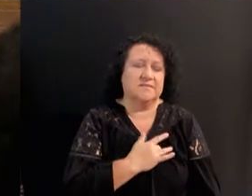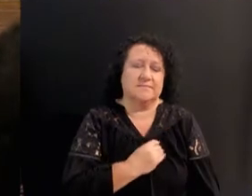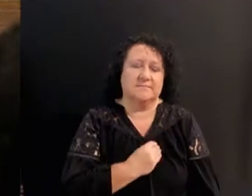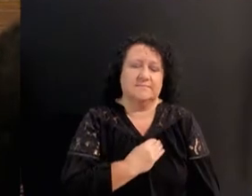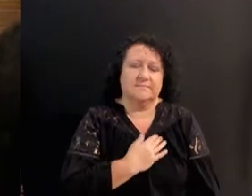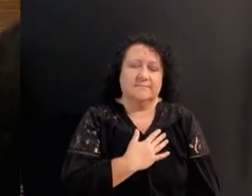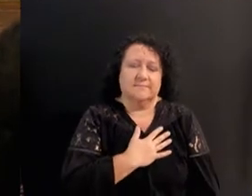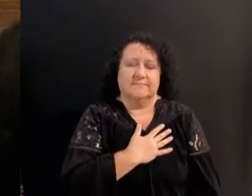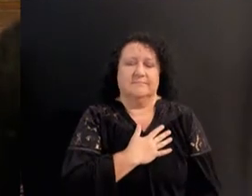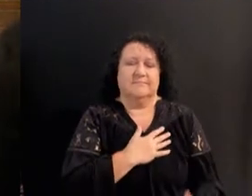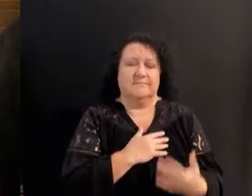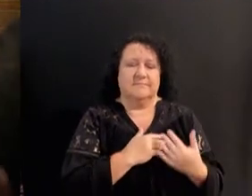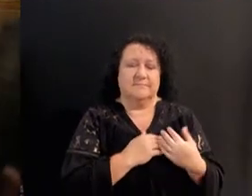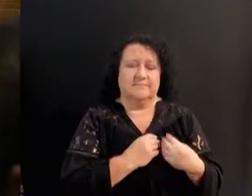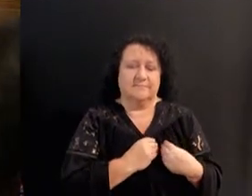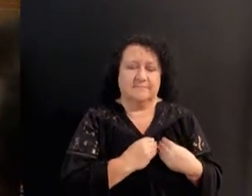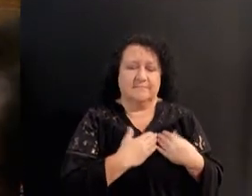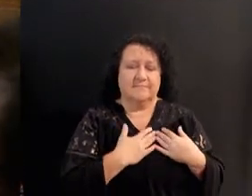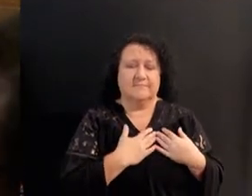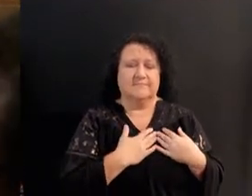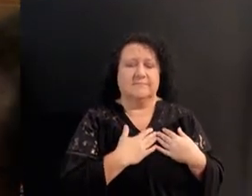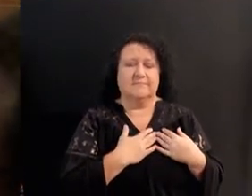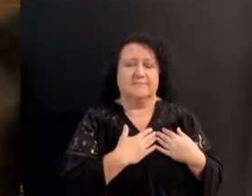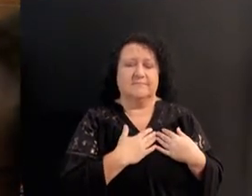what only He knows you need to hear.